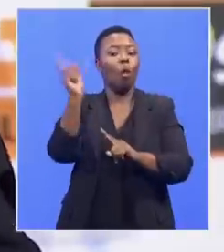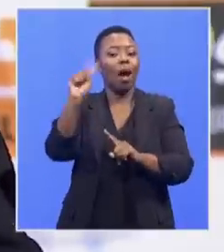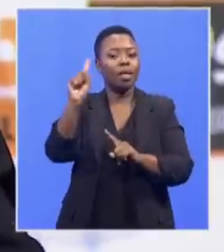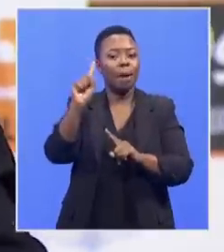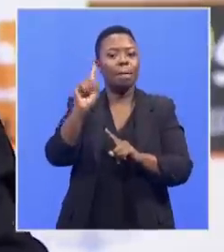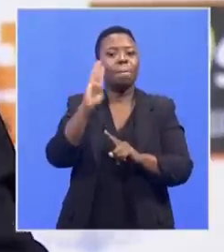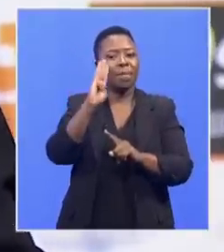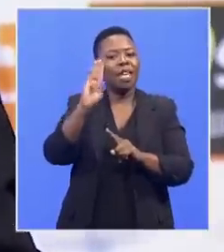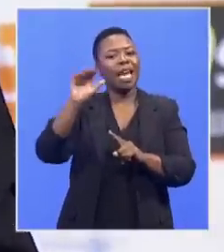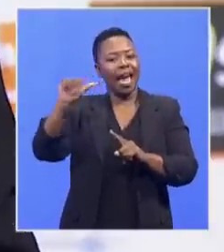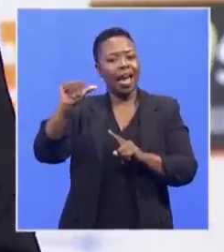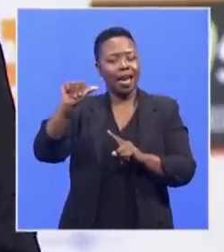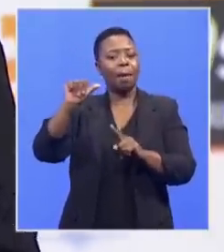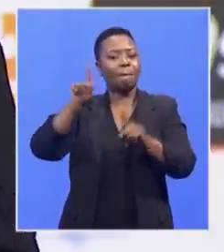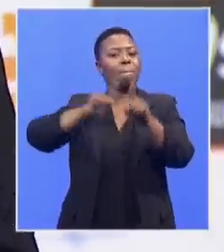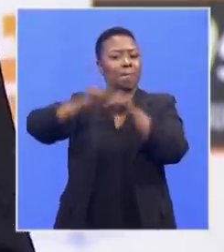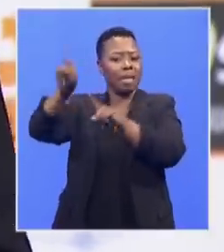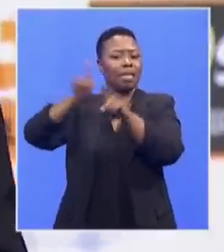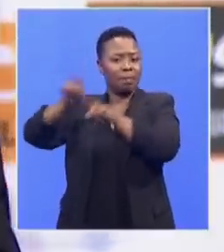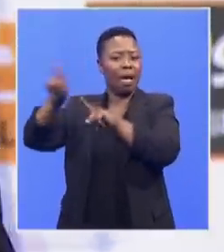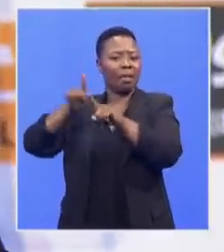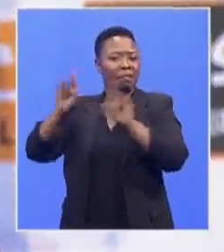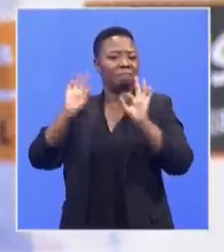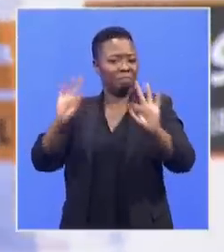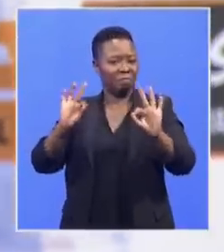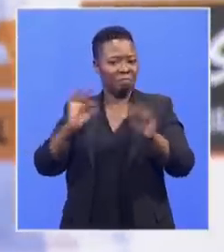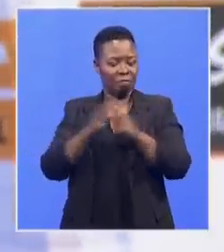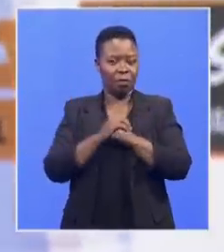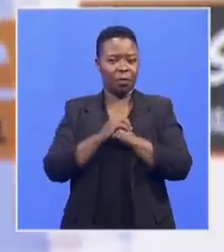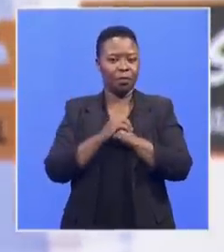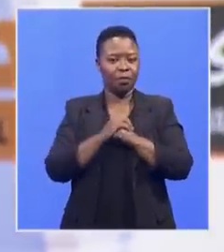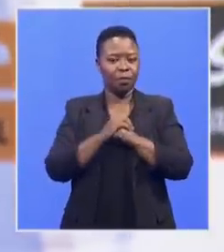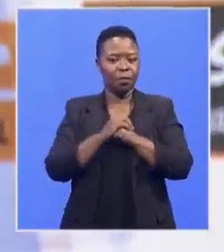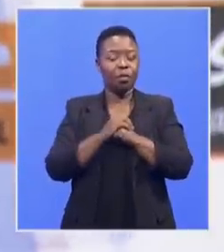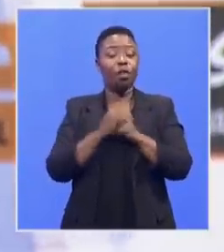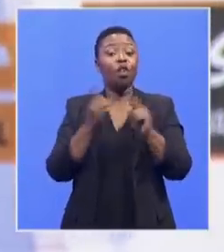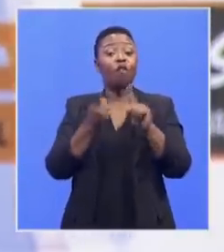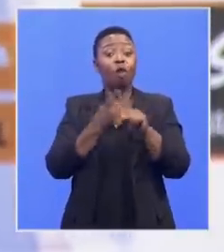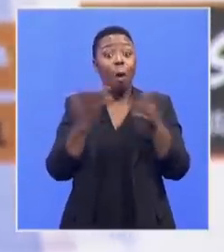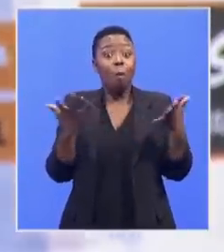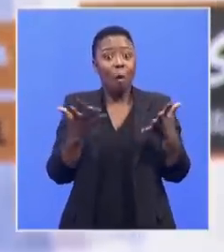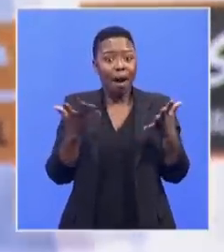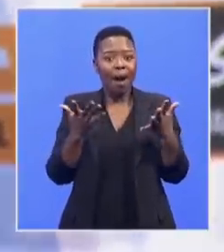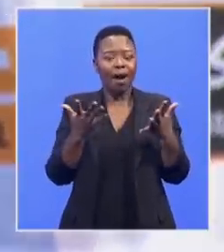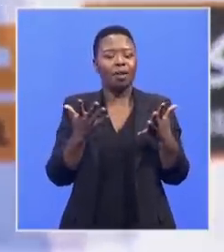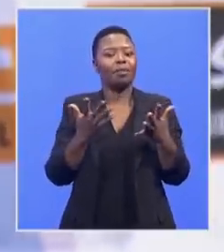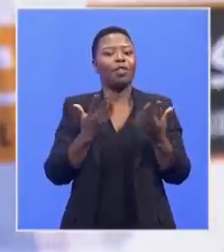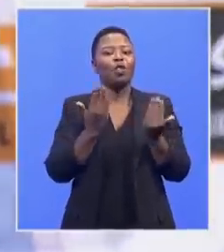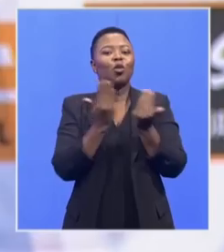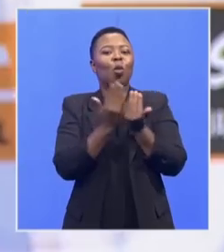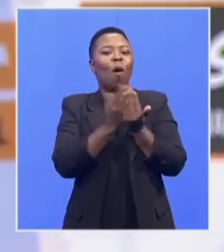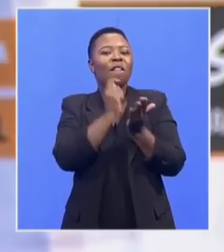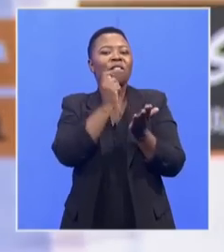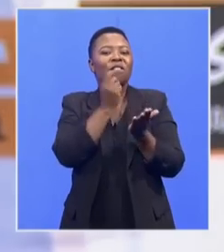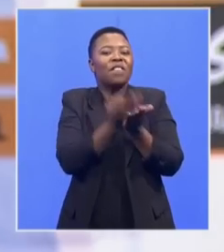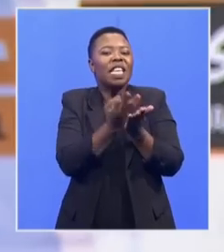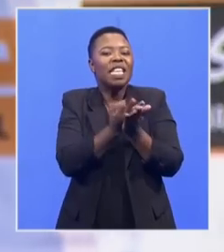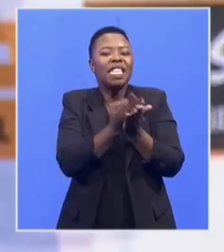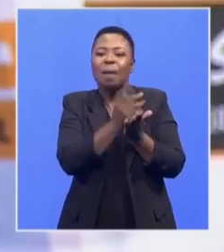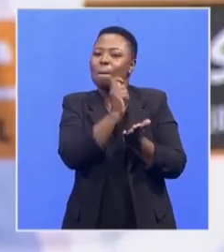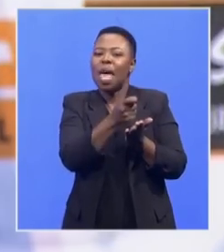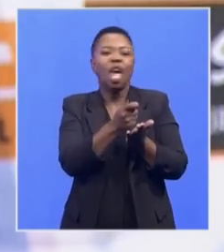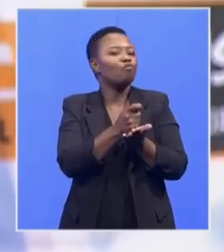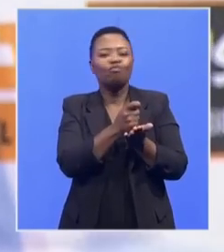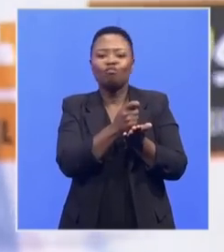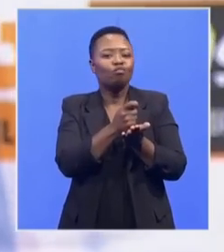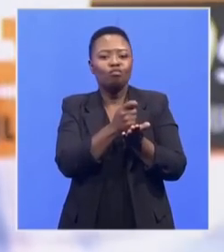passes, and they are largely from no-fee schools. The schools that did